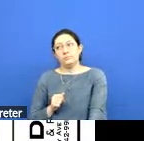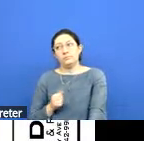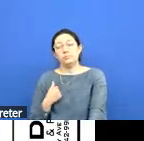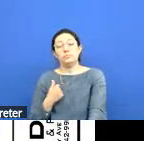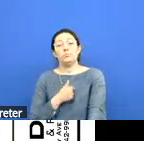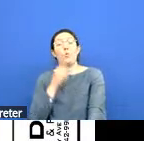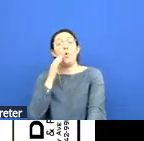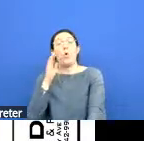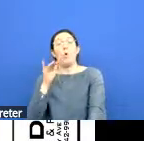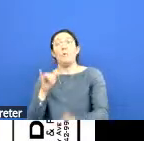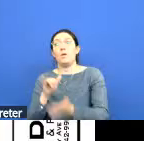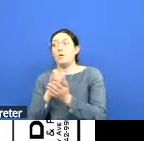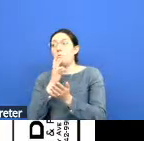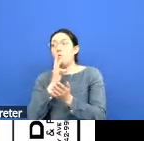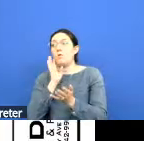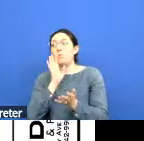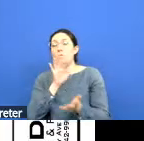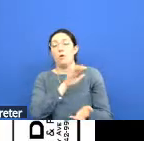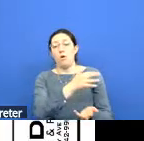that water to go,